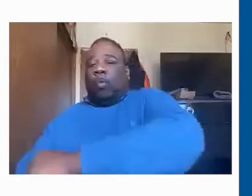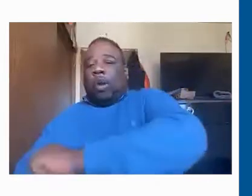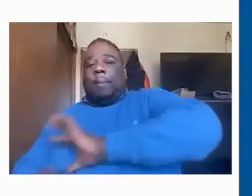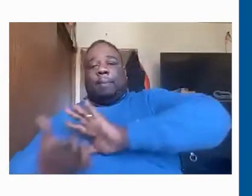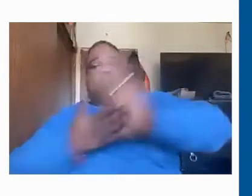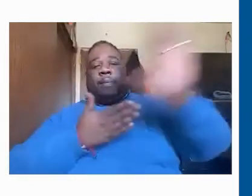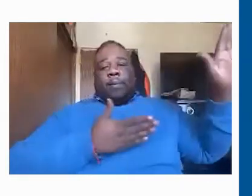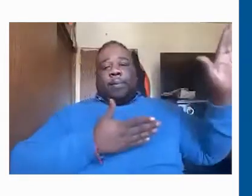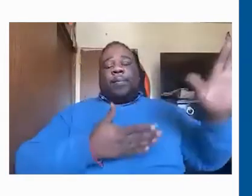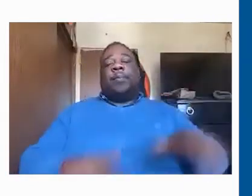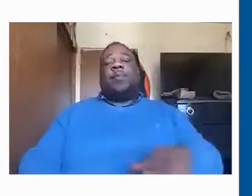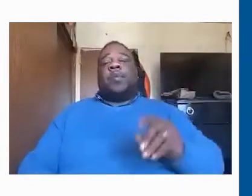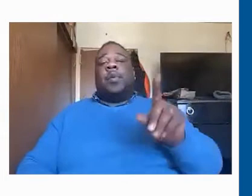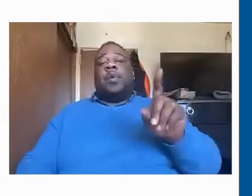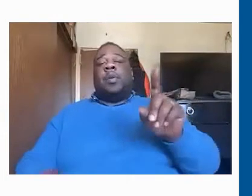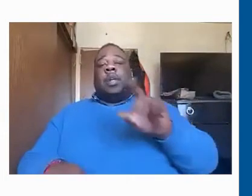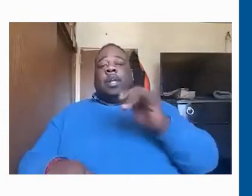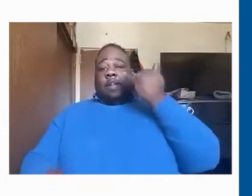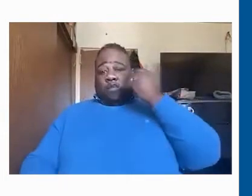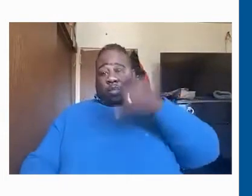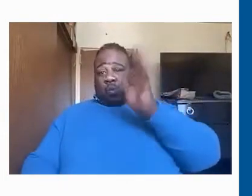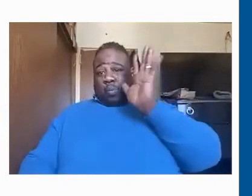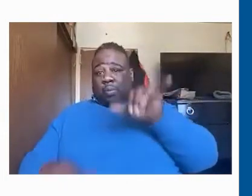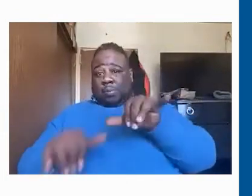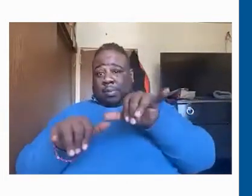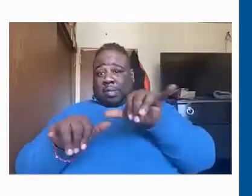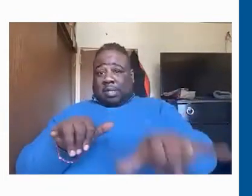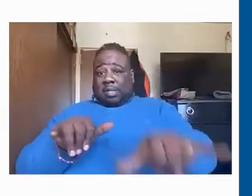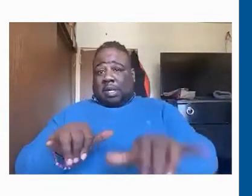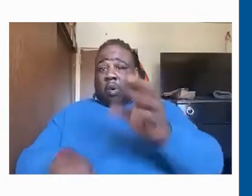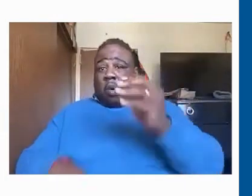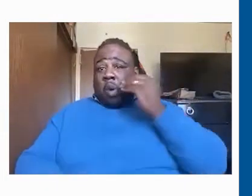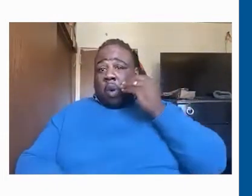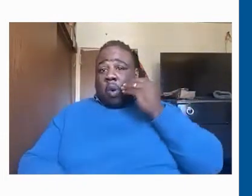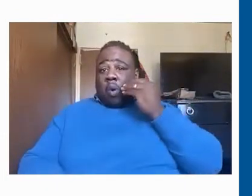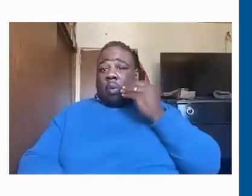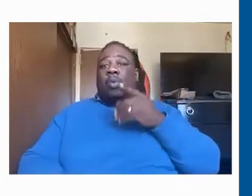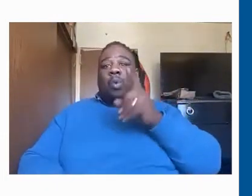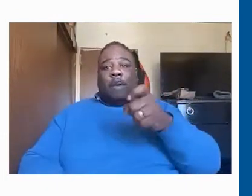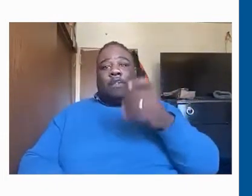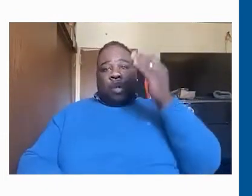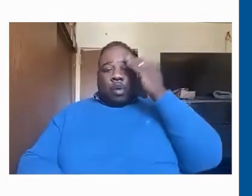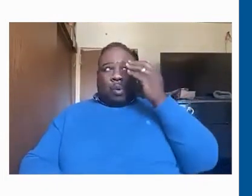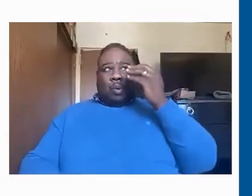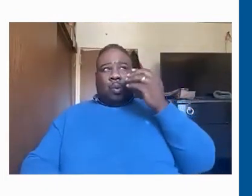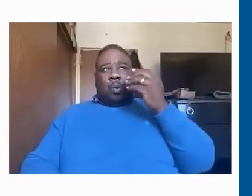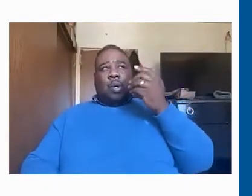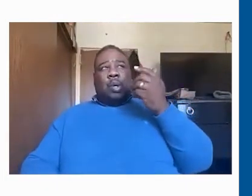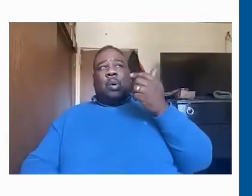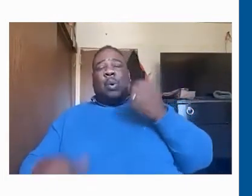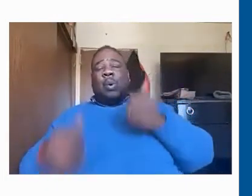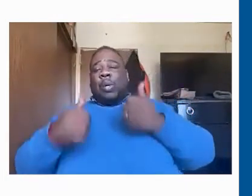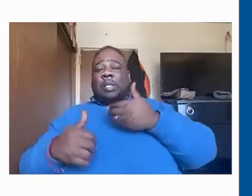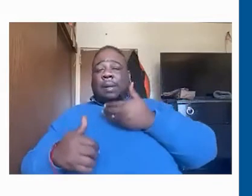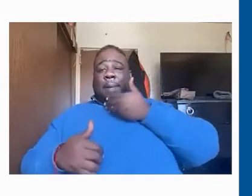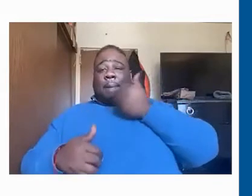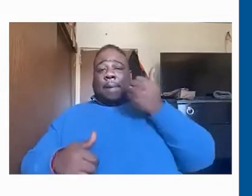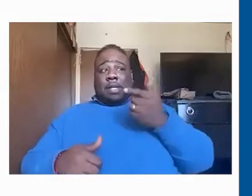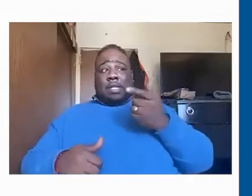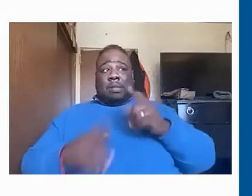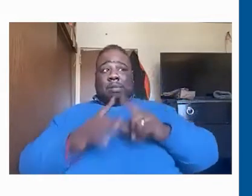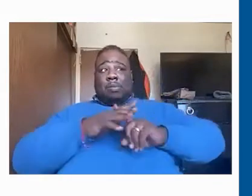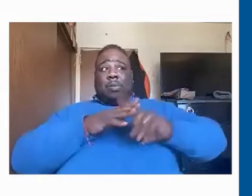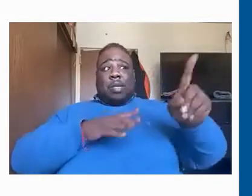going to know, when you need to evacuate or shelter in place. So just thinking about what your plan is going to be and what supplies you're going to